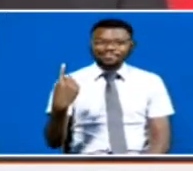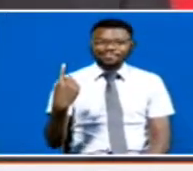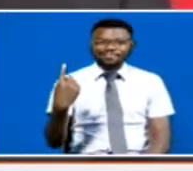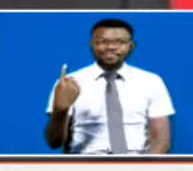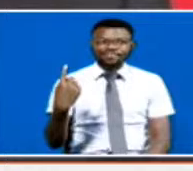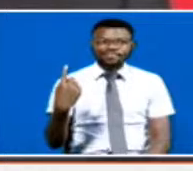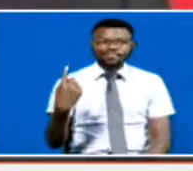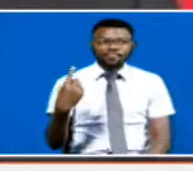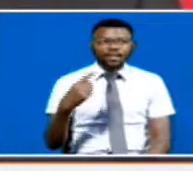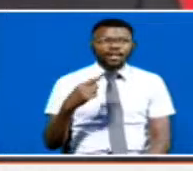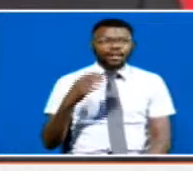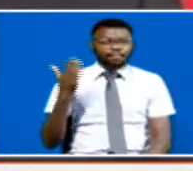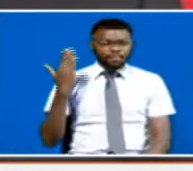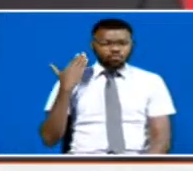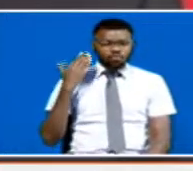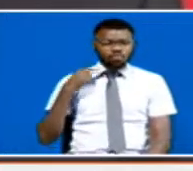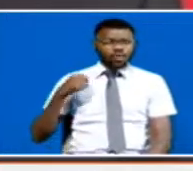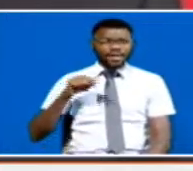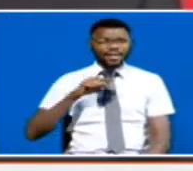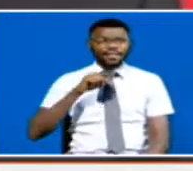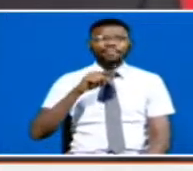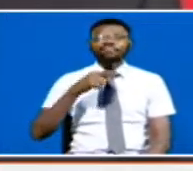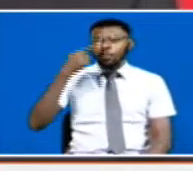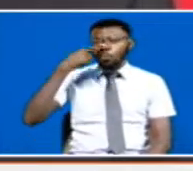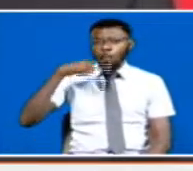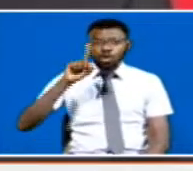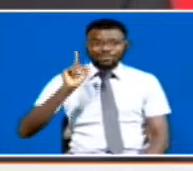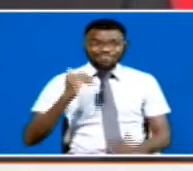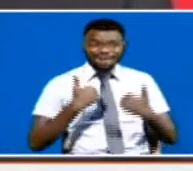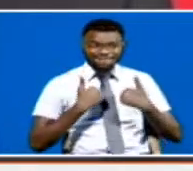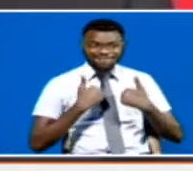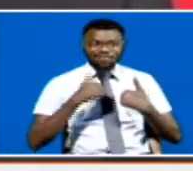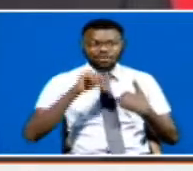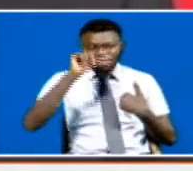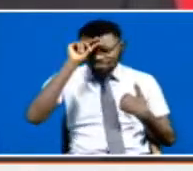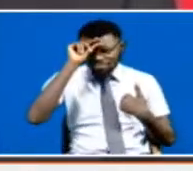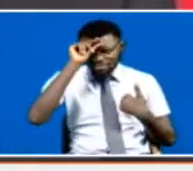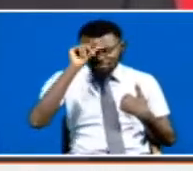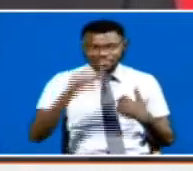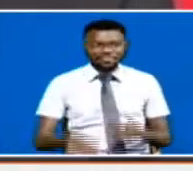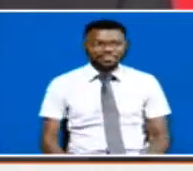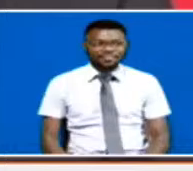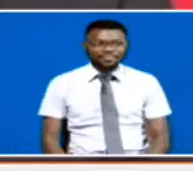Kwa sababu tulitoa sera kama serikali ya kwamba